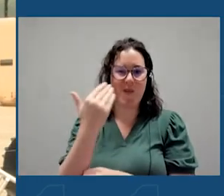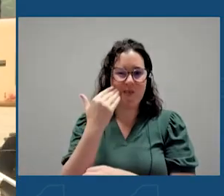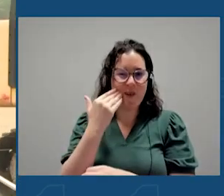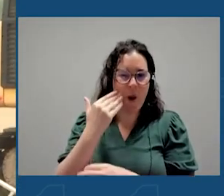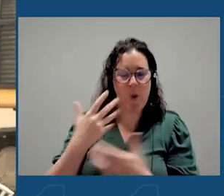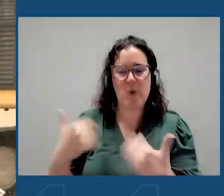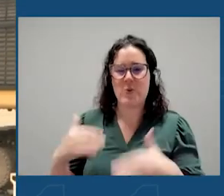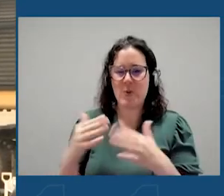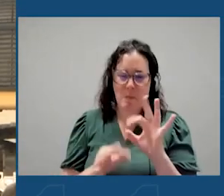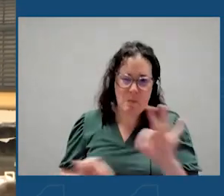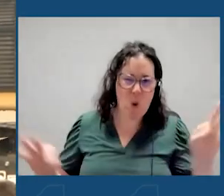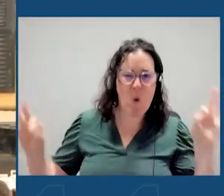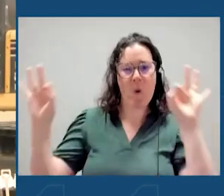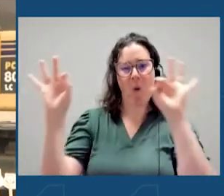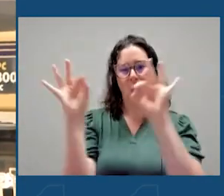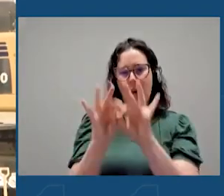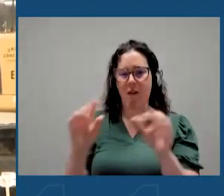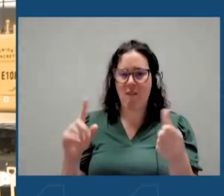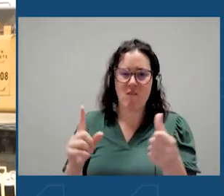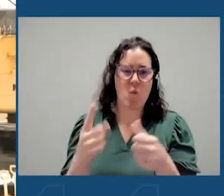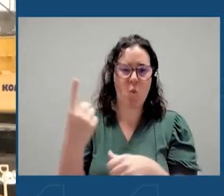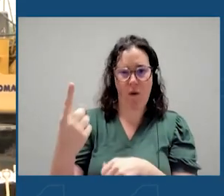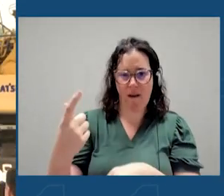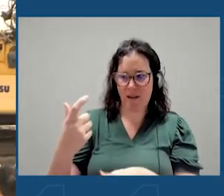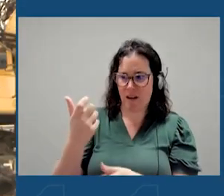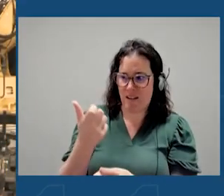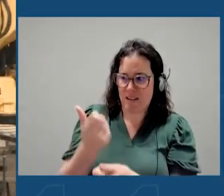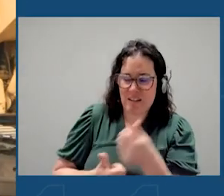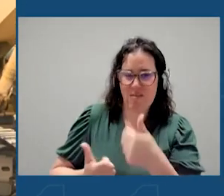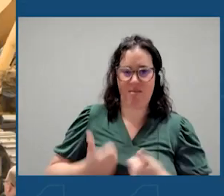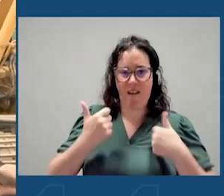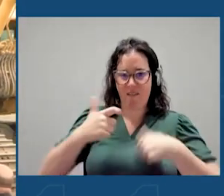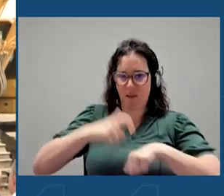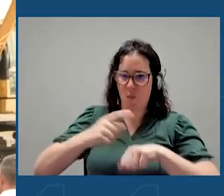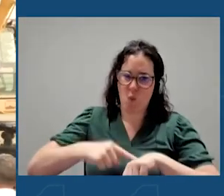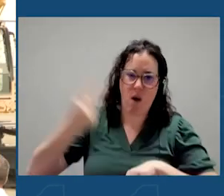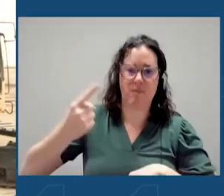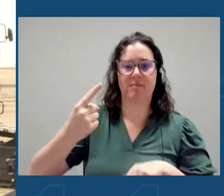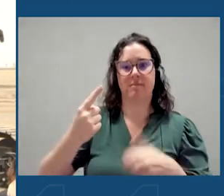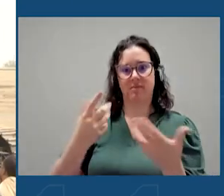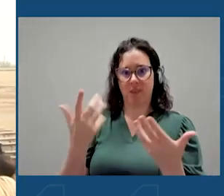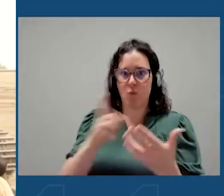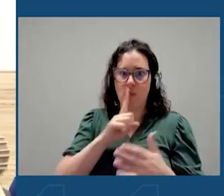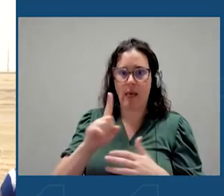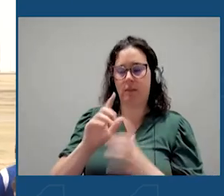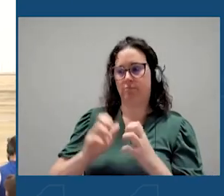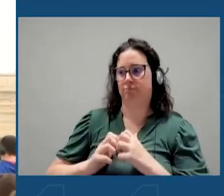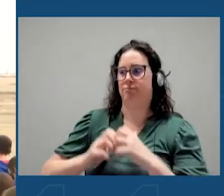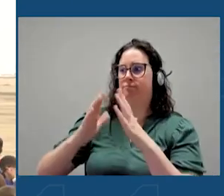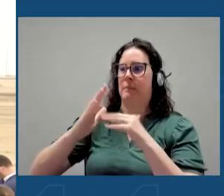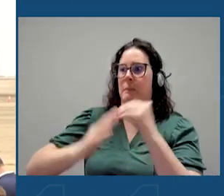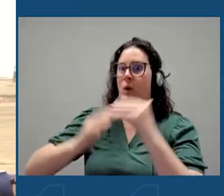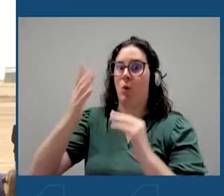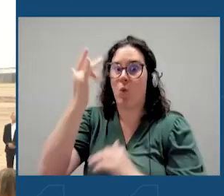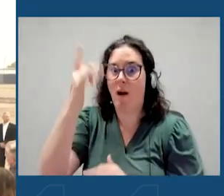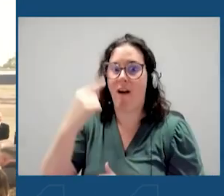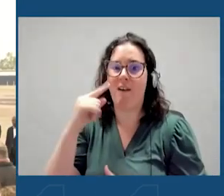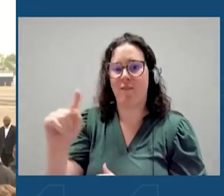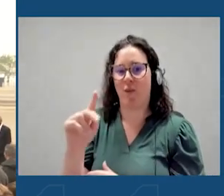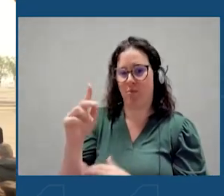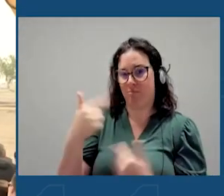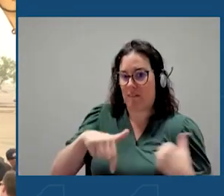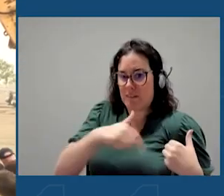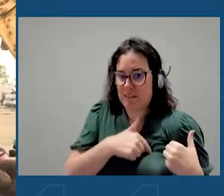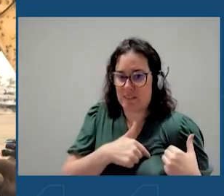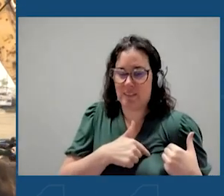a stadium that is built for Buffalo. Thank you so much to all of our honorary guests for telling us about why this day is